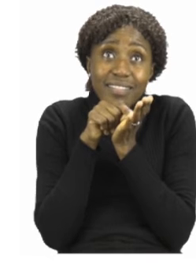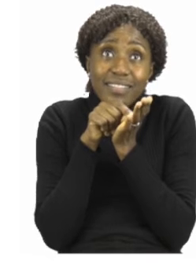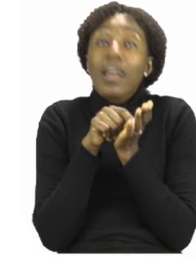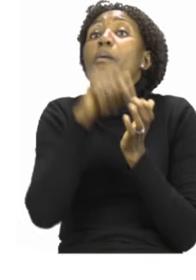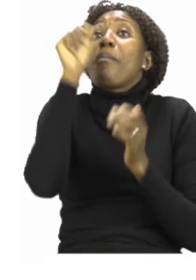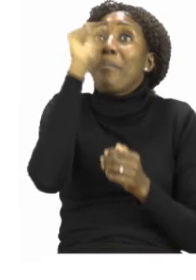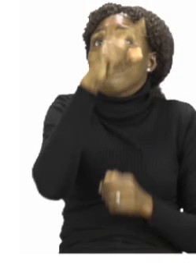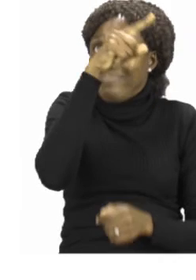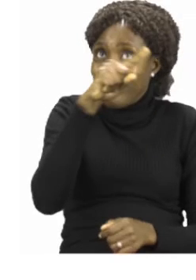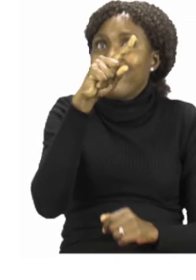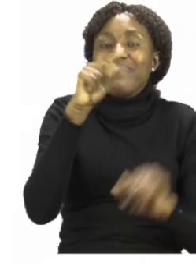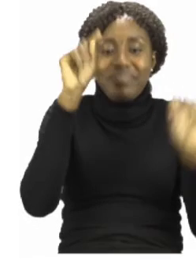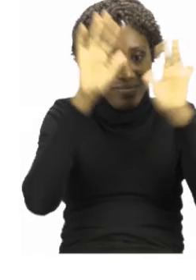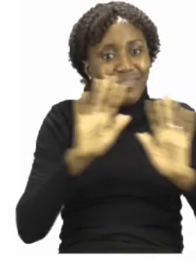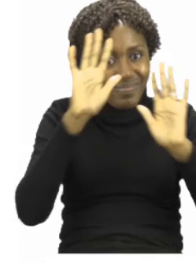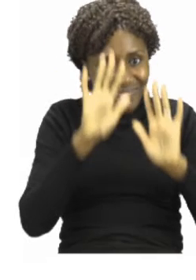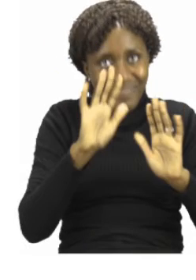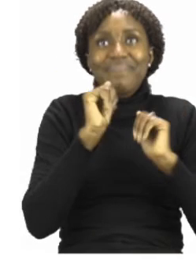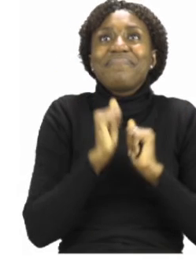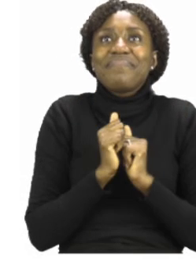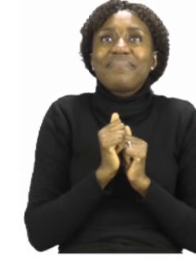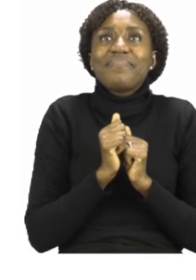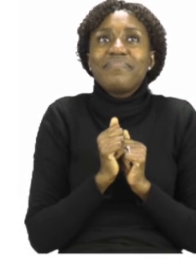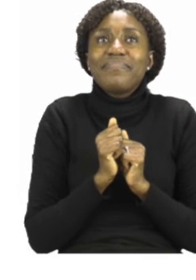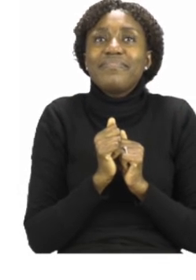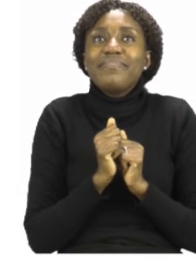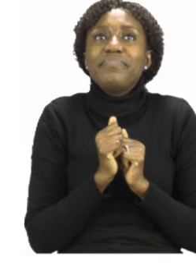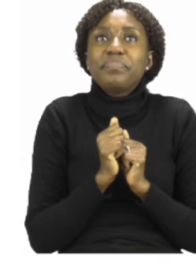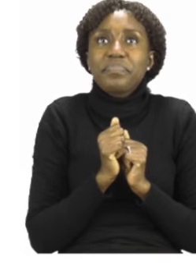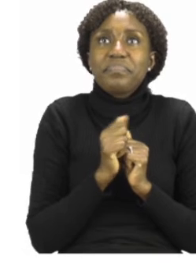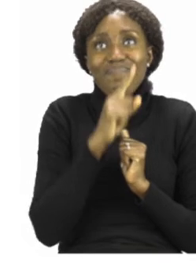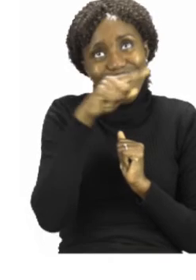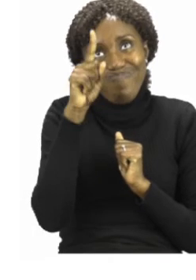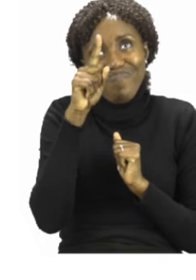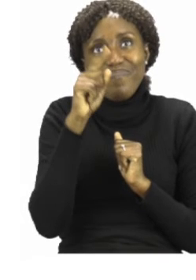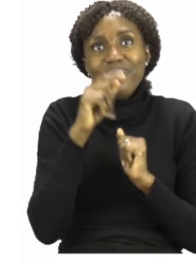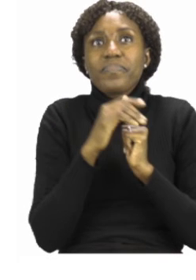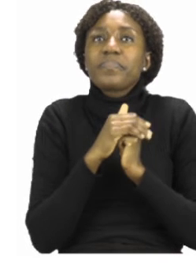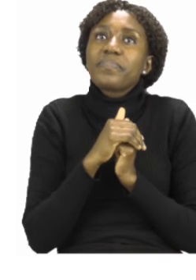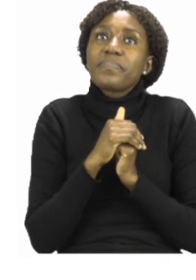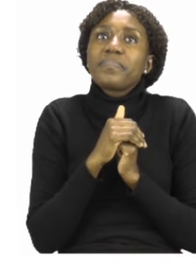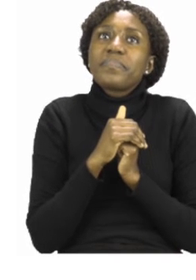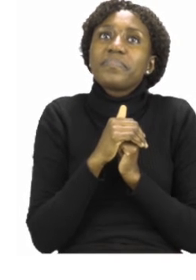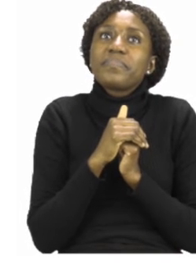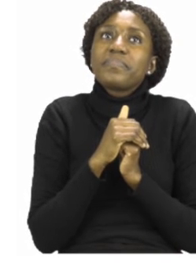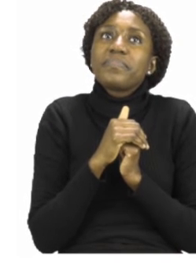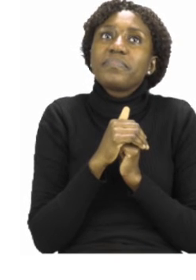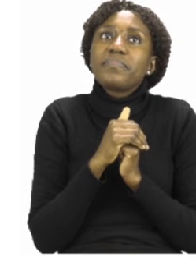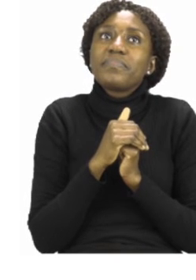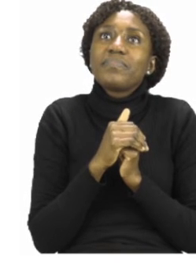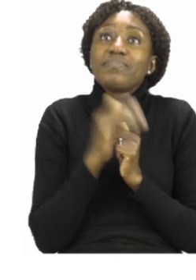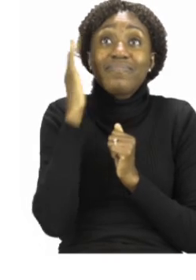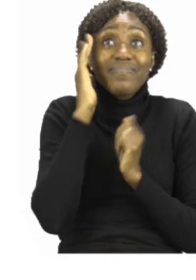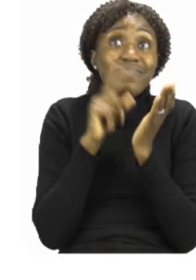Well done! If you said that the chicken comes from an animal, good job. Because when we eat